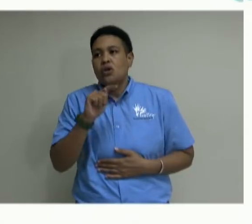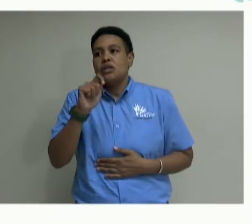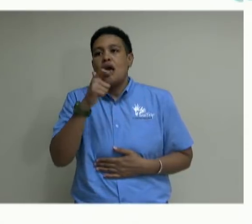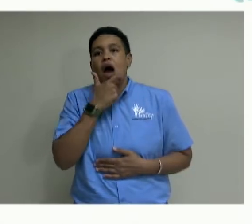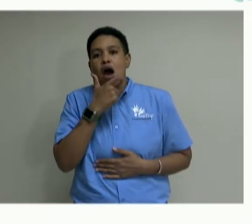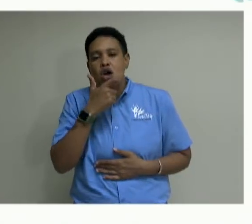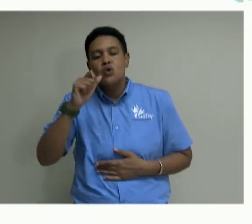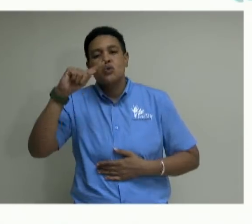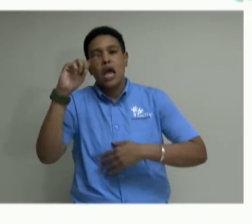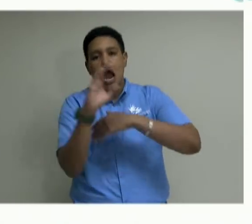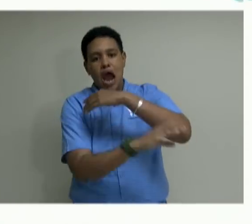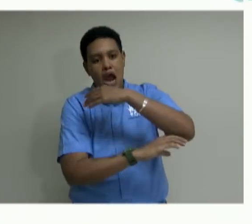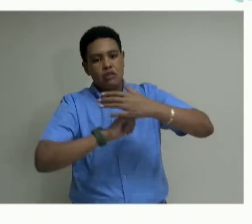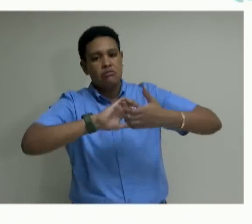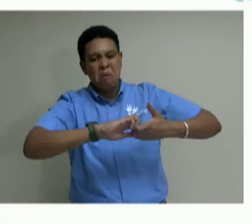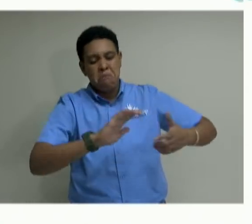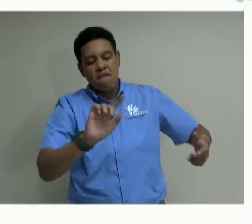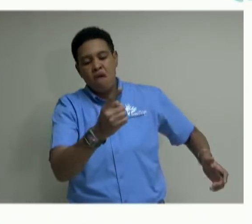We would have had